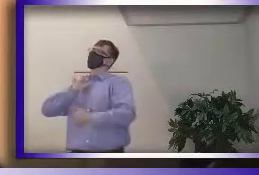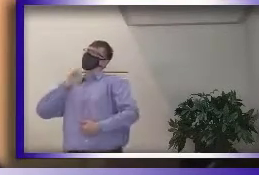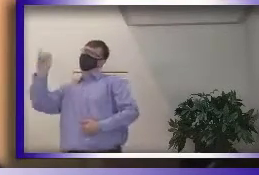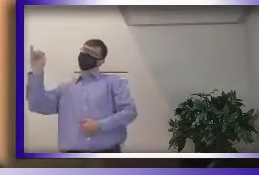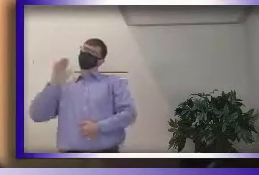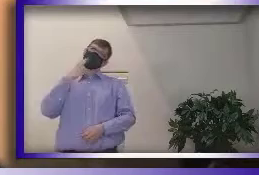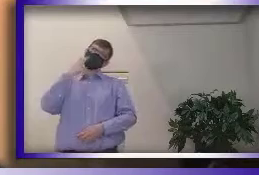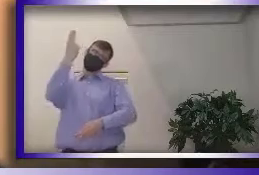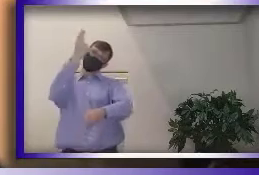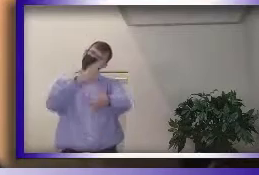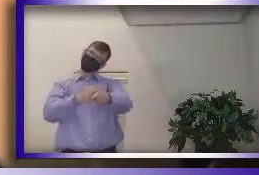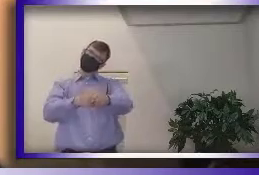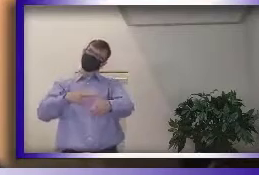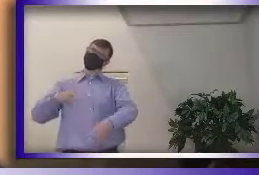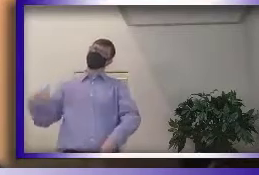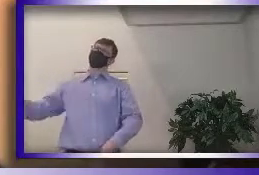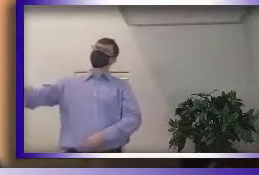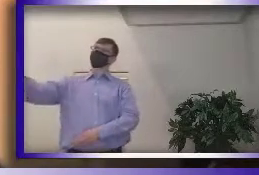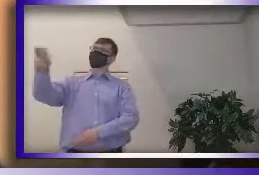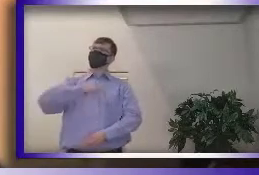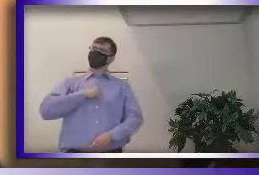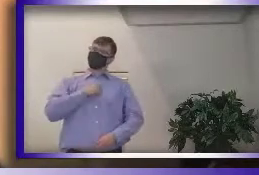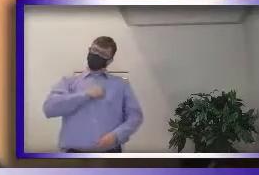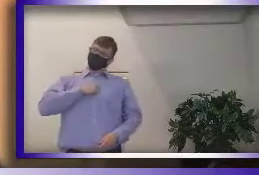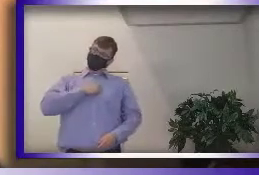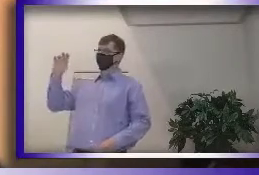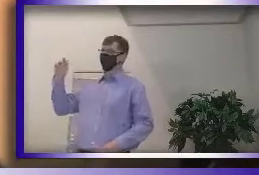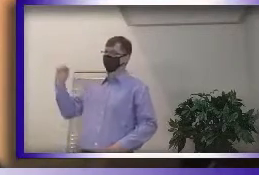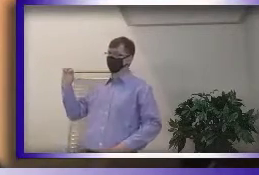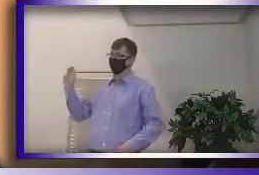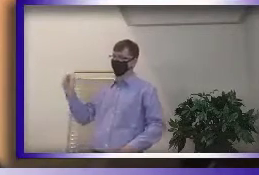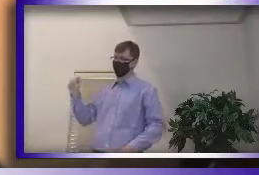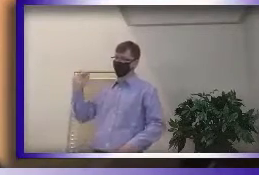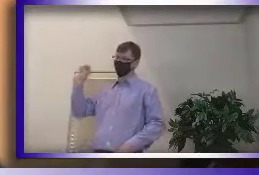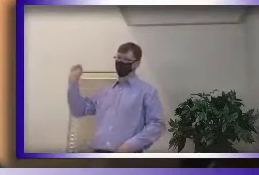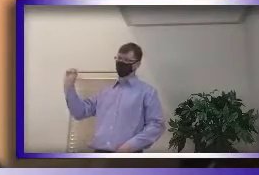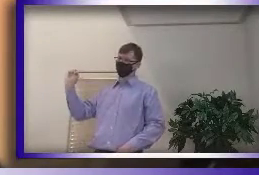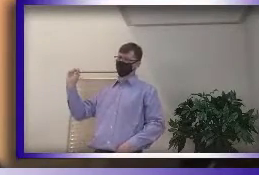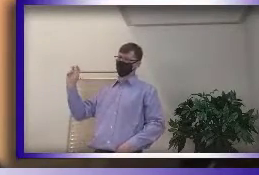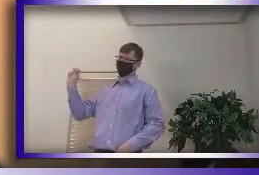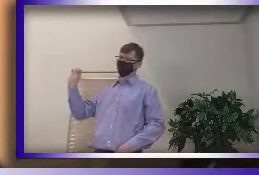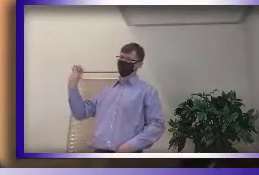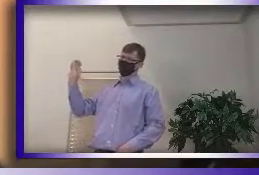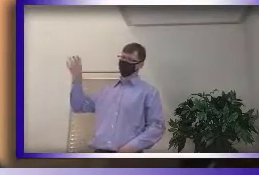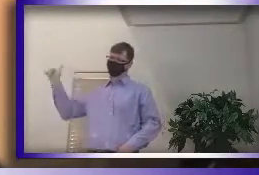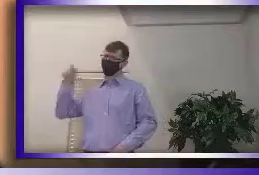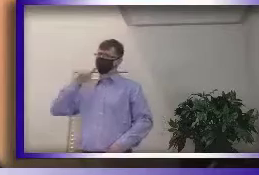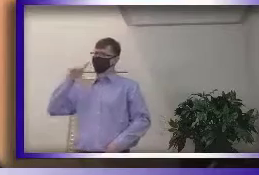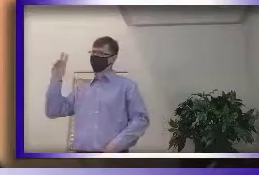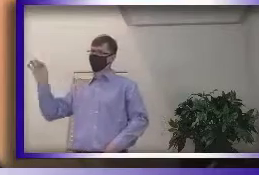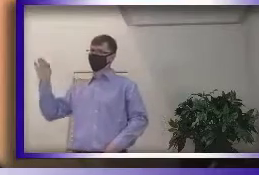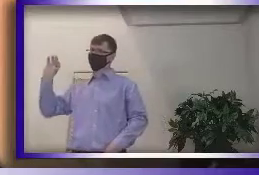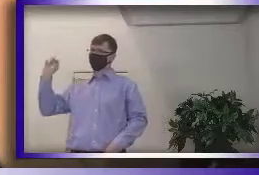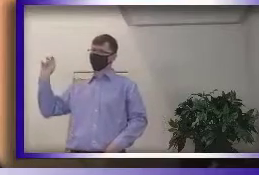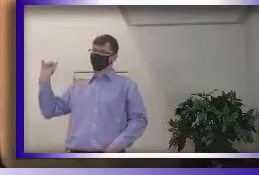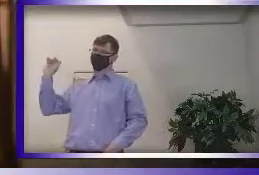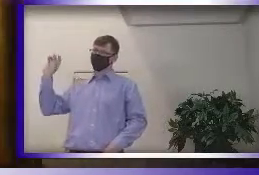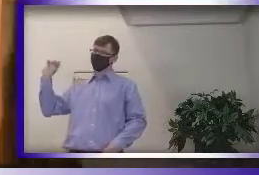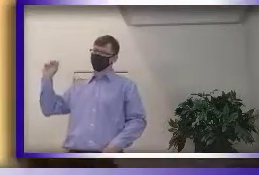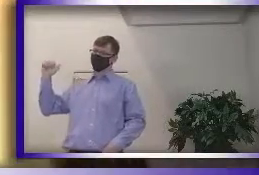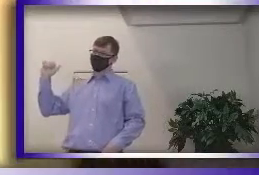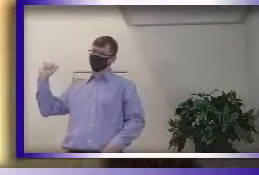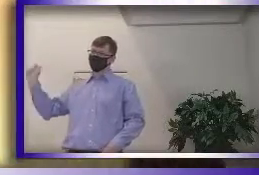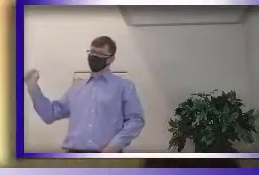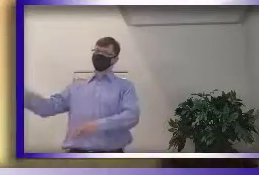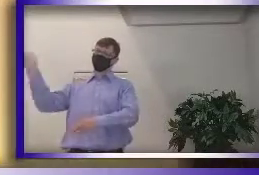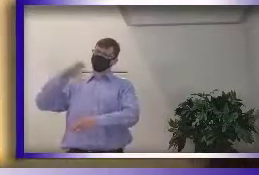also considered Agby because it's a family name, but Anne Agby was born at the very beginning of the 20th century